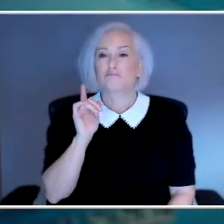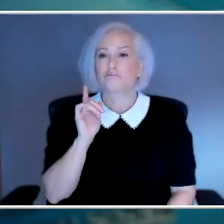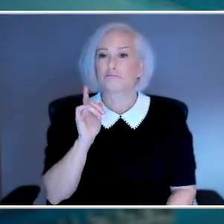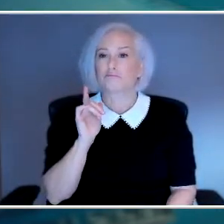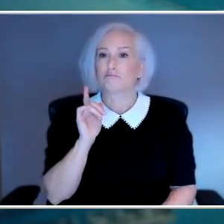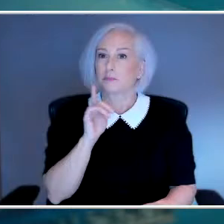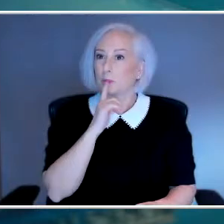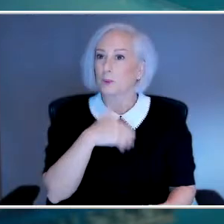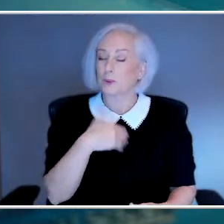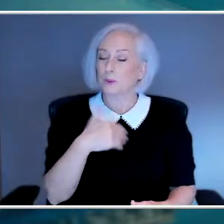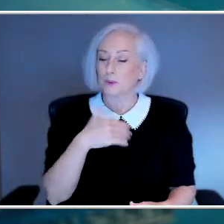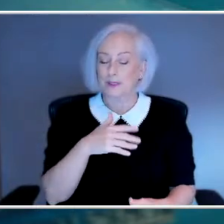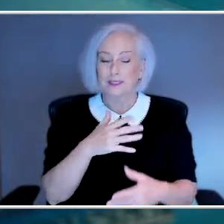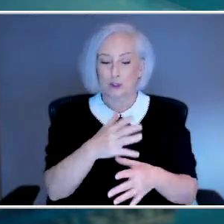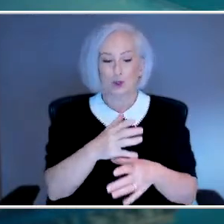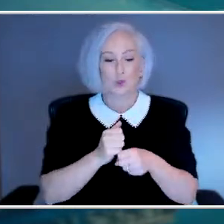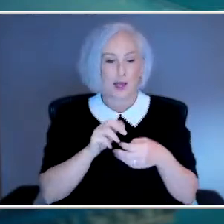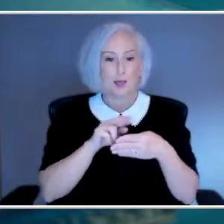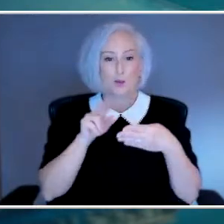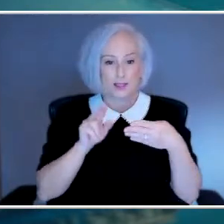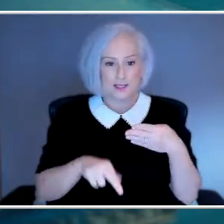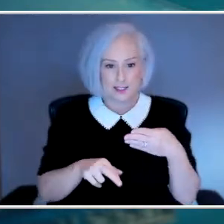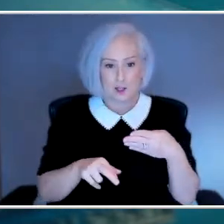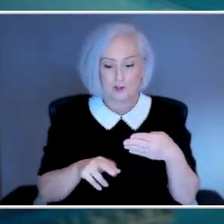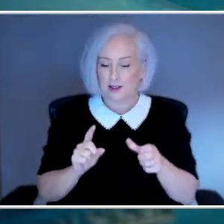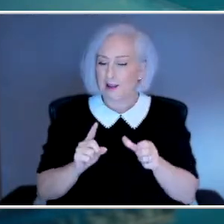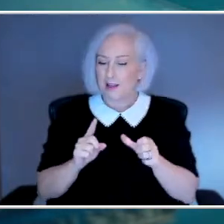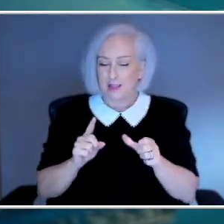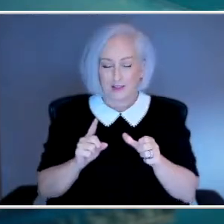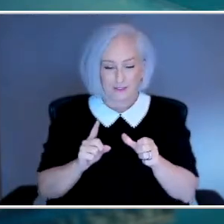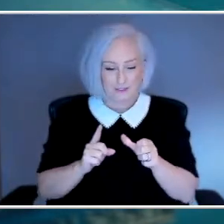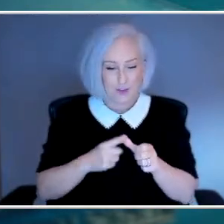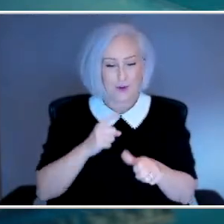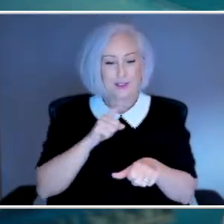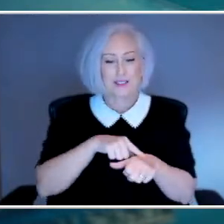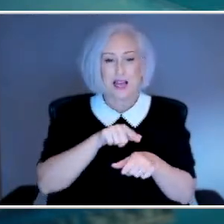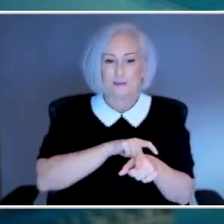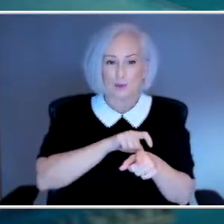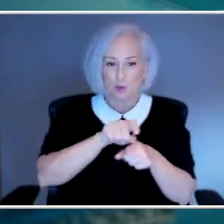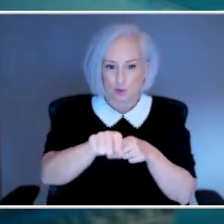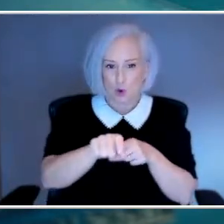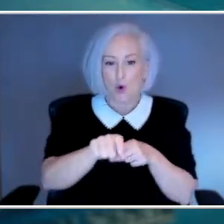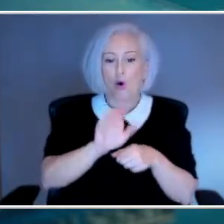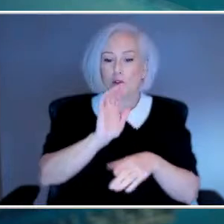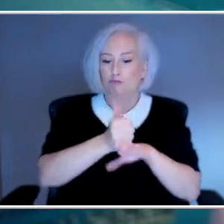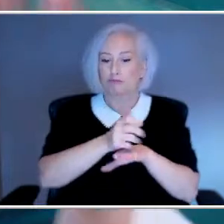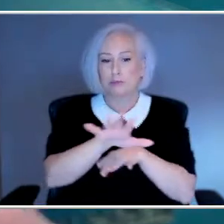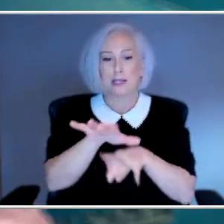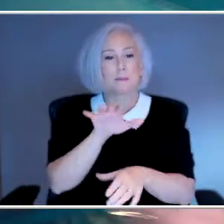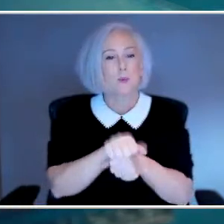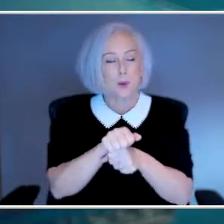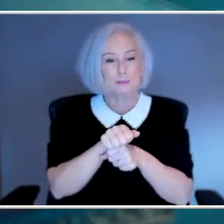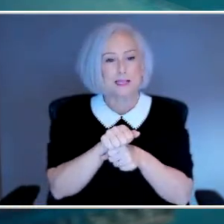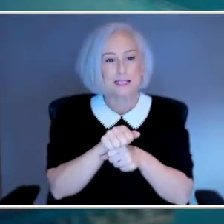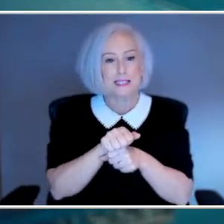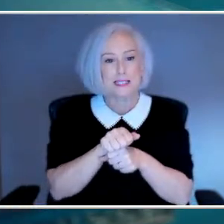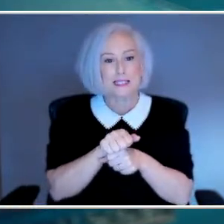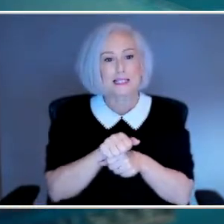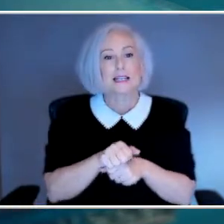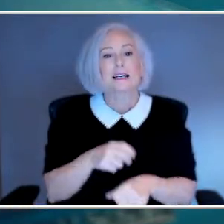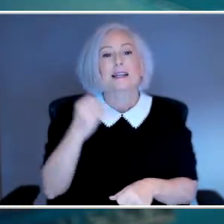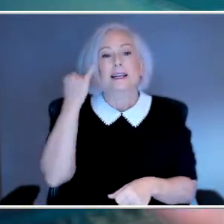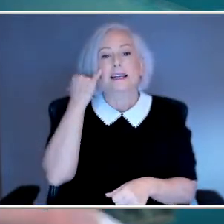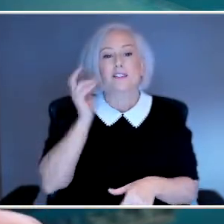step just to take the first initiative and pick up the phone and go to the appointment. And what happens when people pick up the phone and ask to meet with a